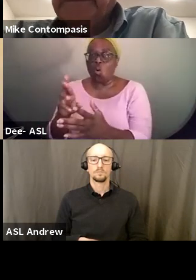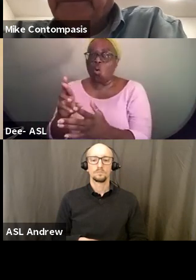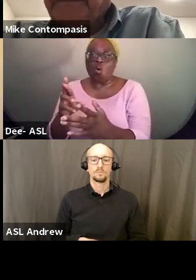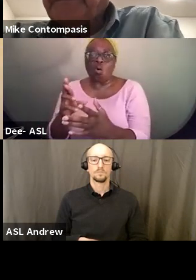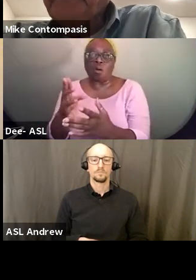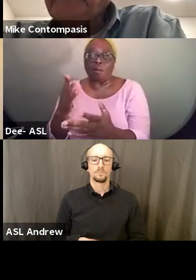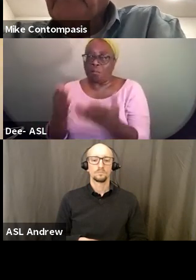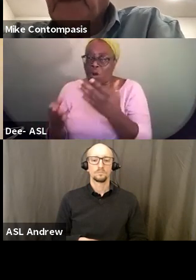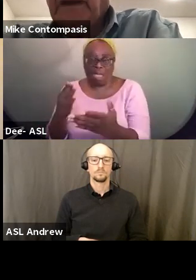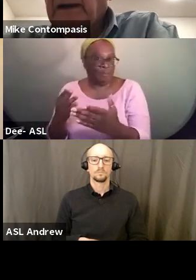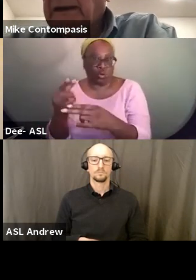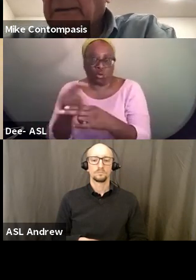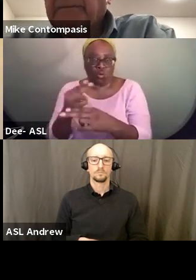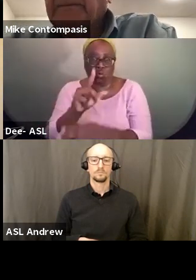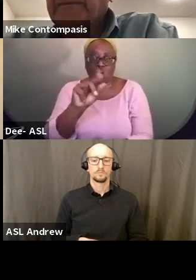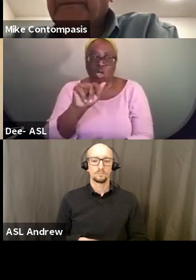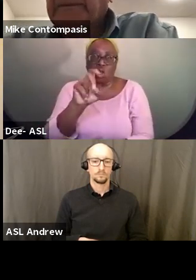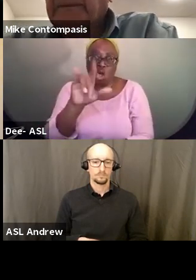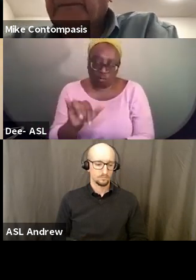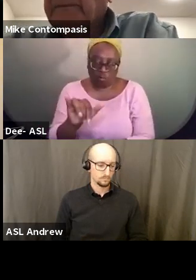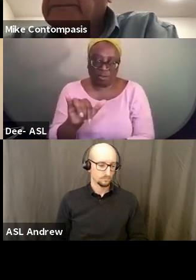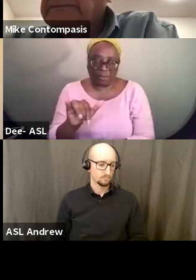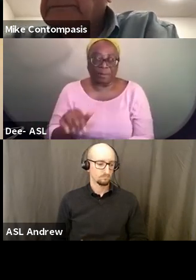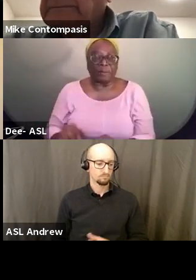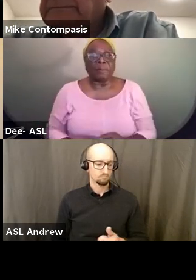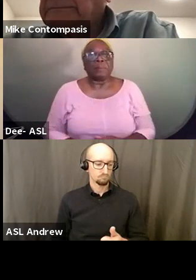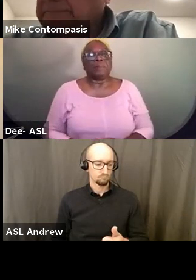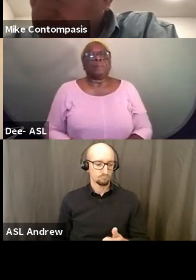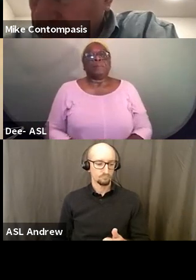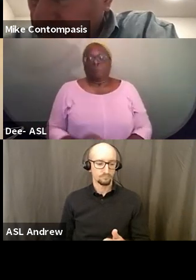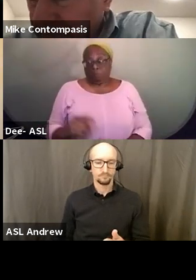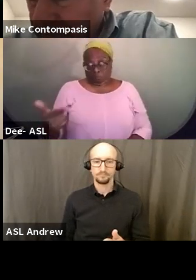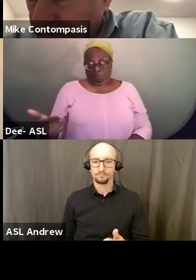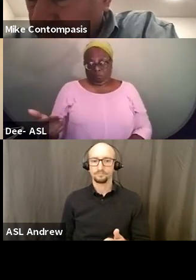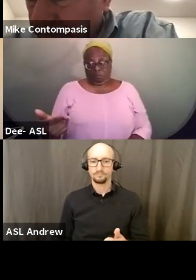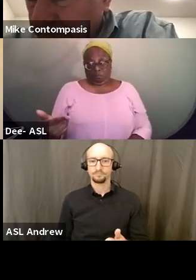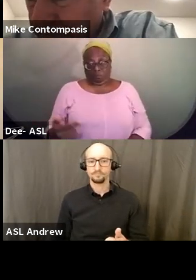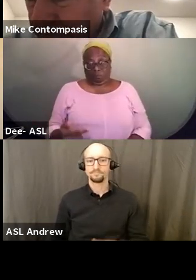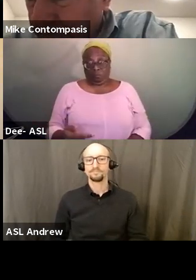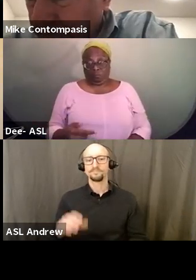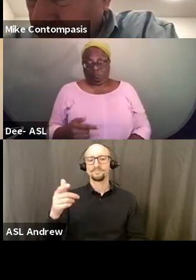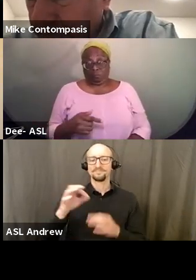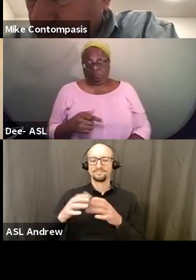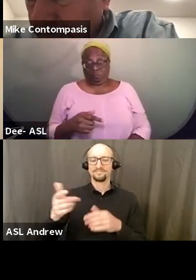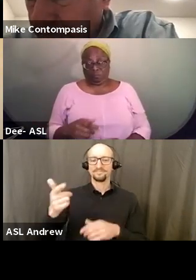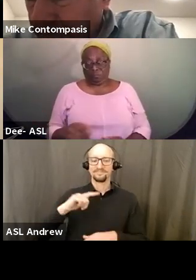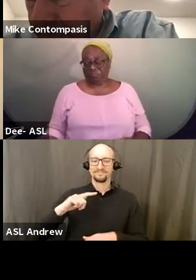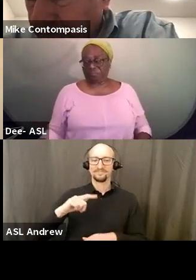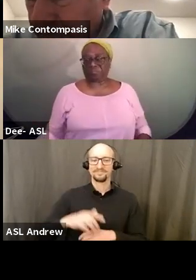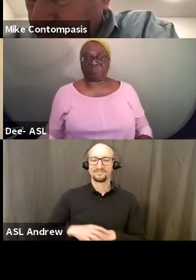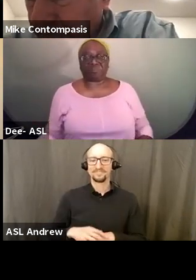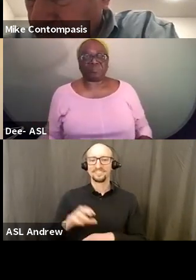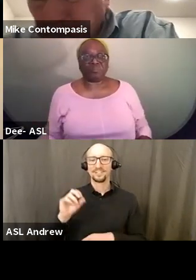lottery. Mr. Contrapulsis, I realize there are other hands up. Just I was